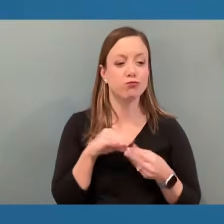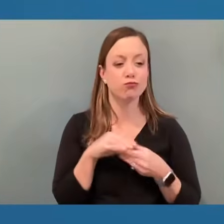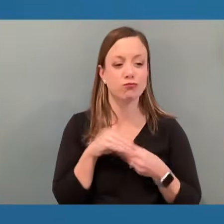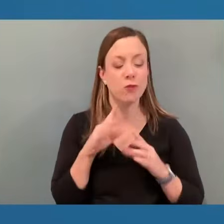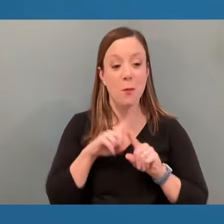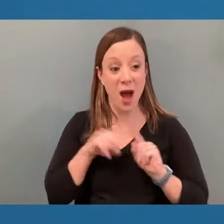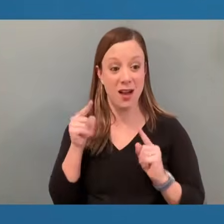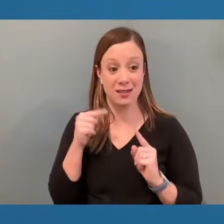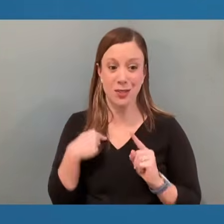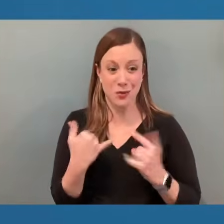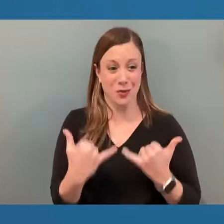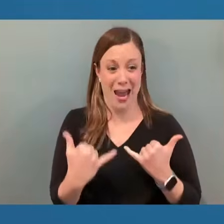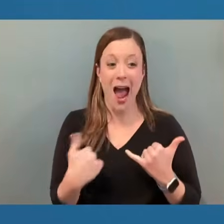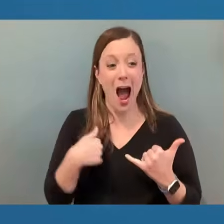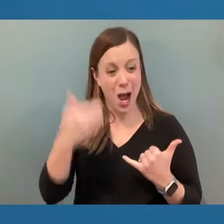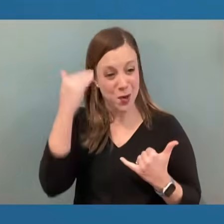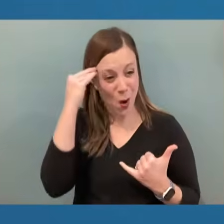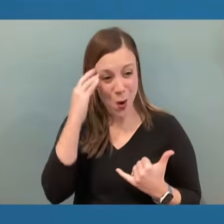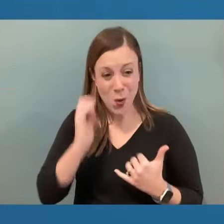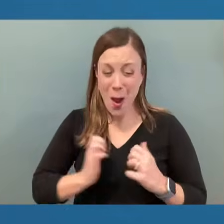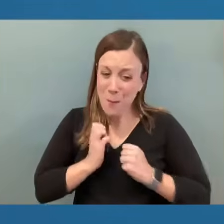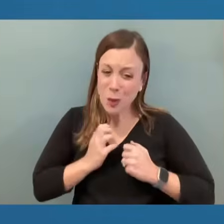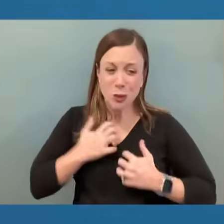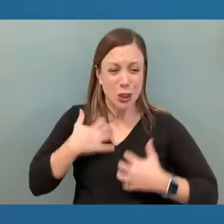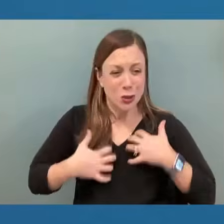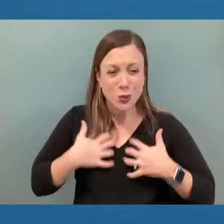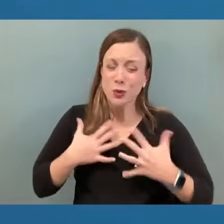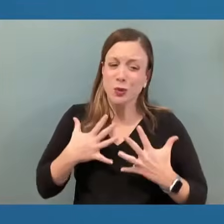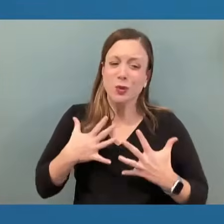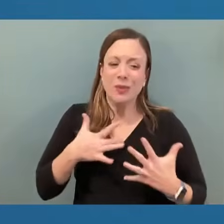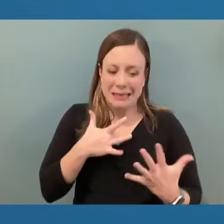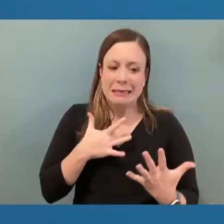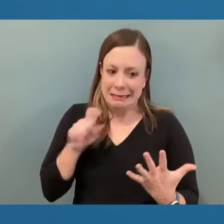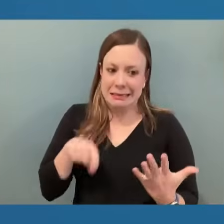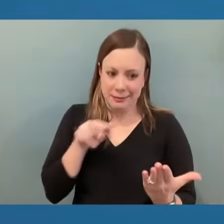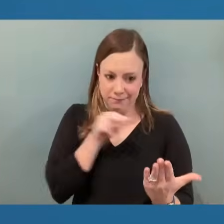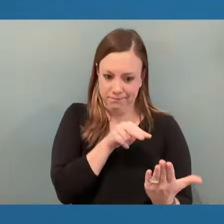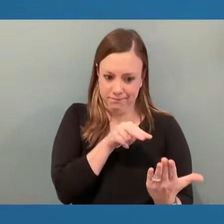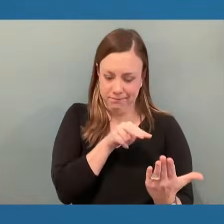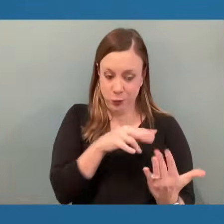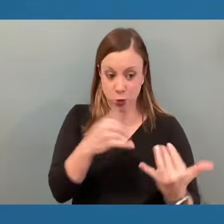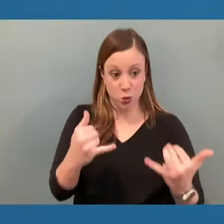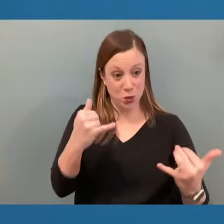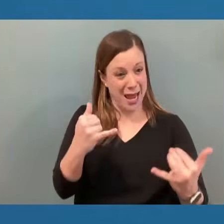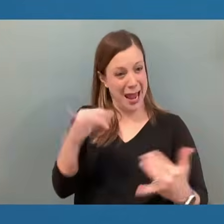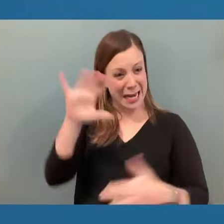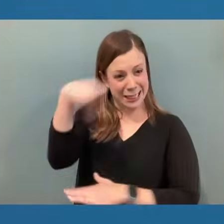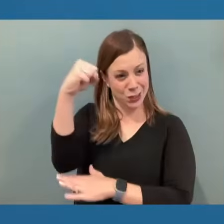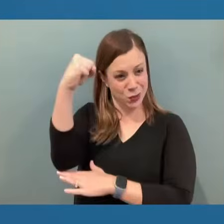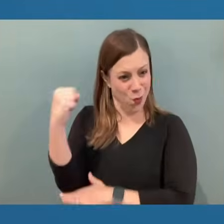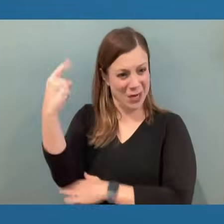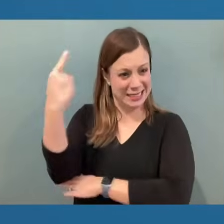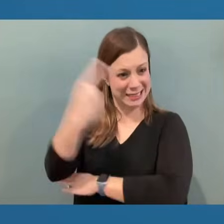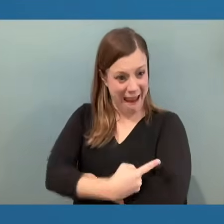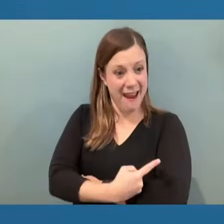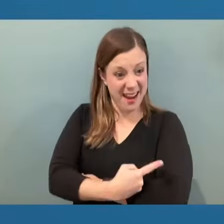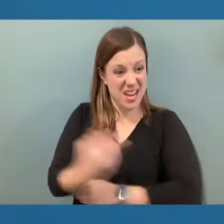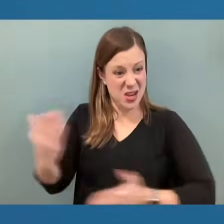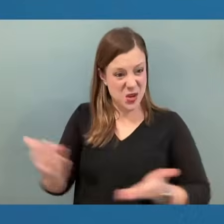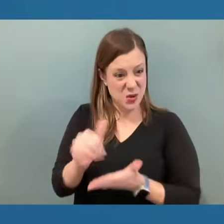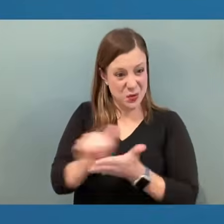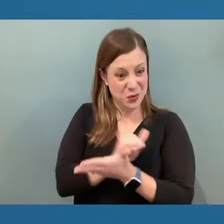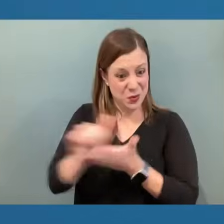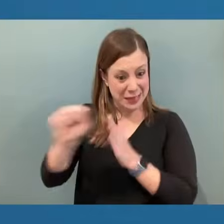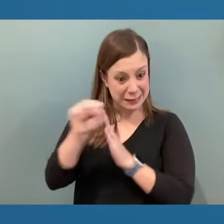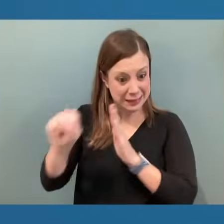today is a historic day for New York State. I am so proud to stand here